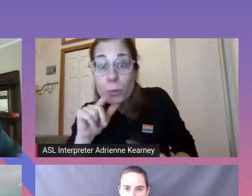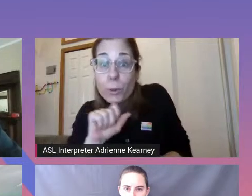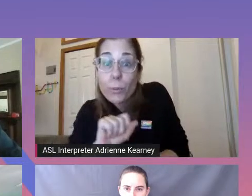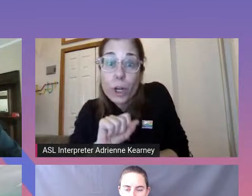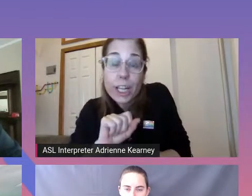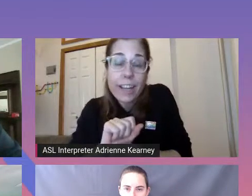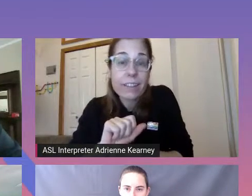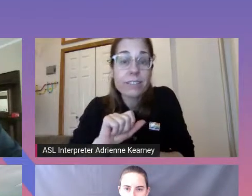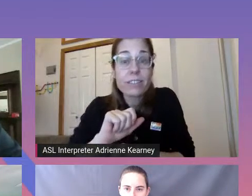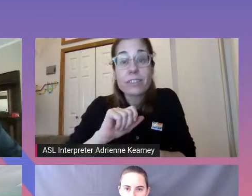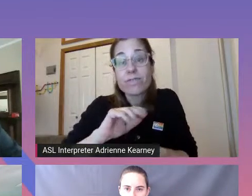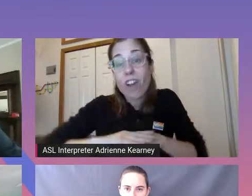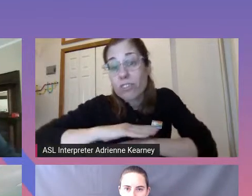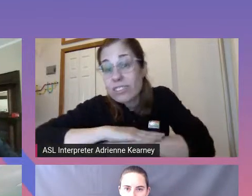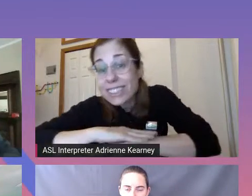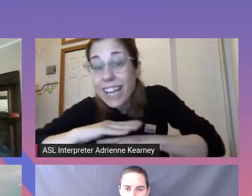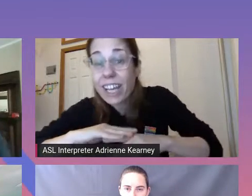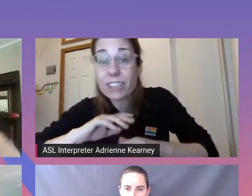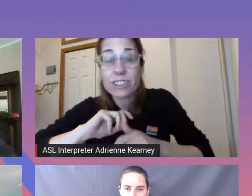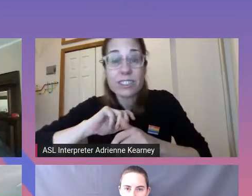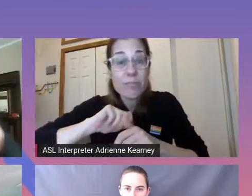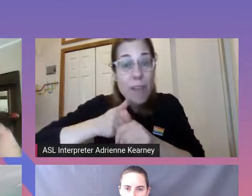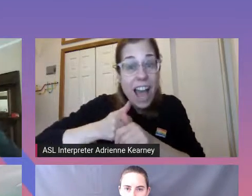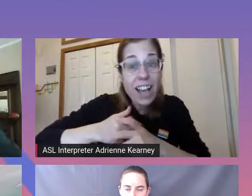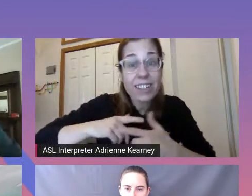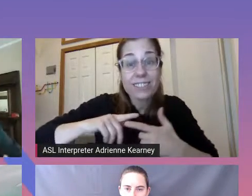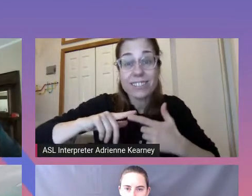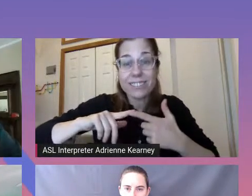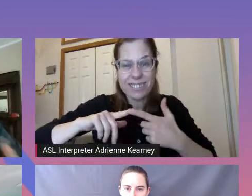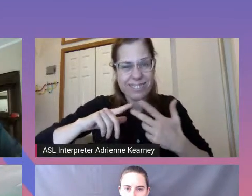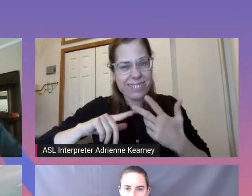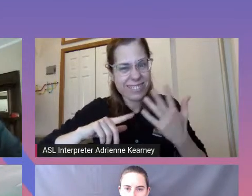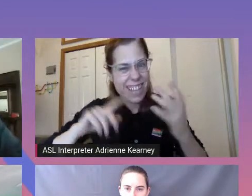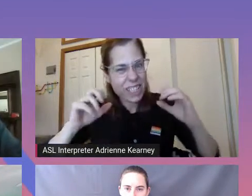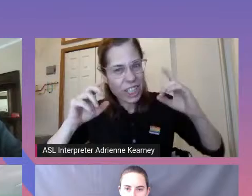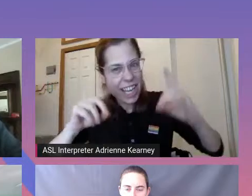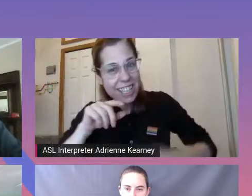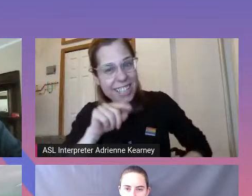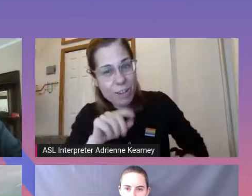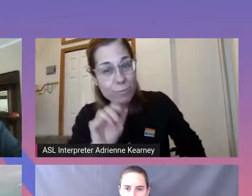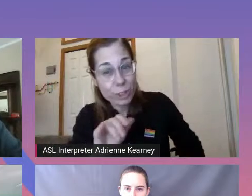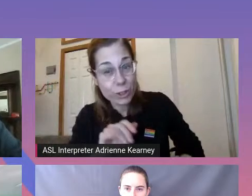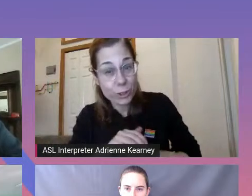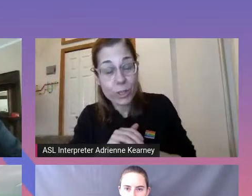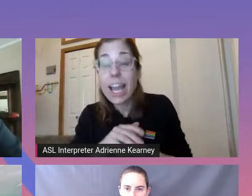right? Or trans performers. And so how will we remember and carry these